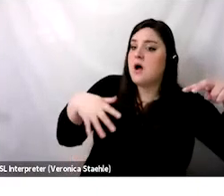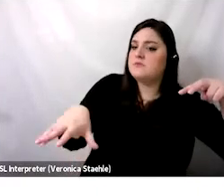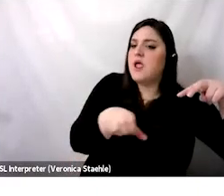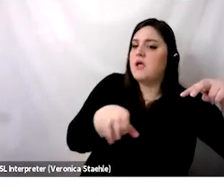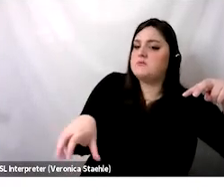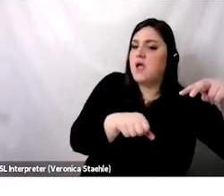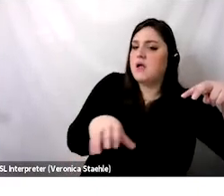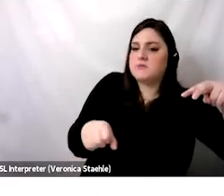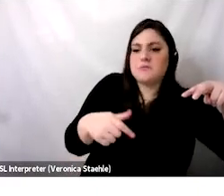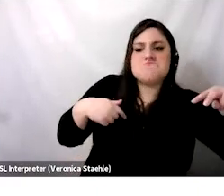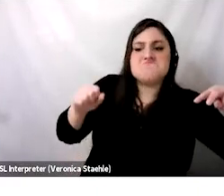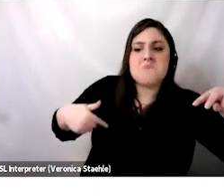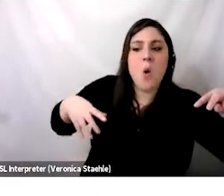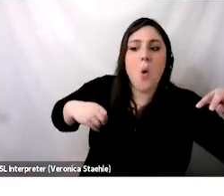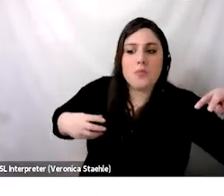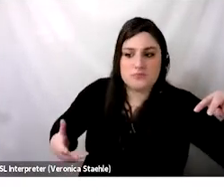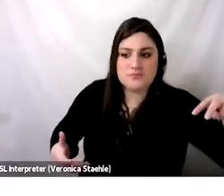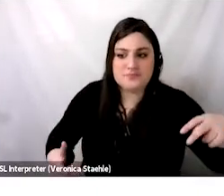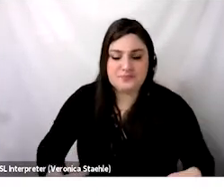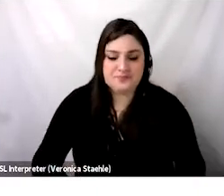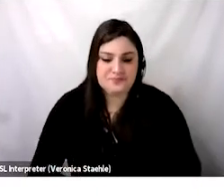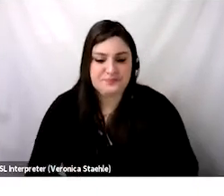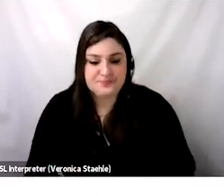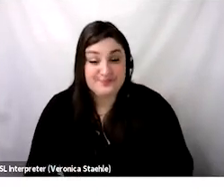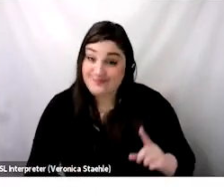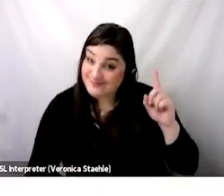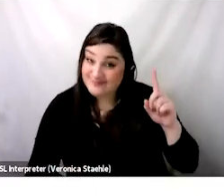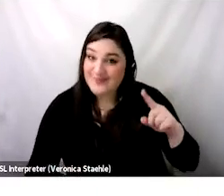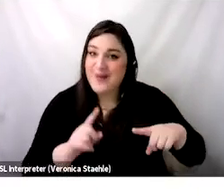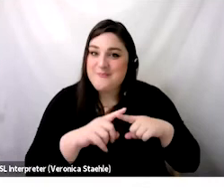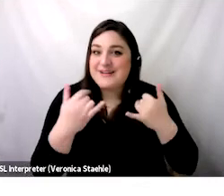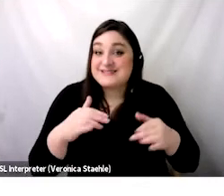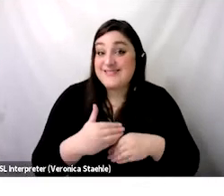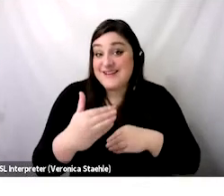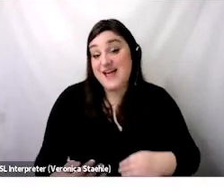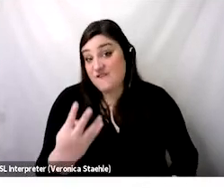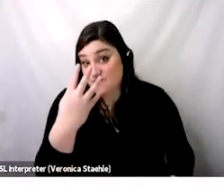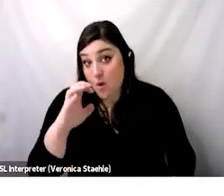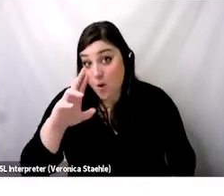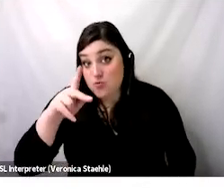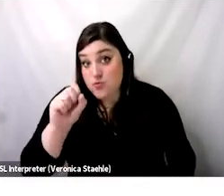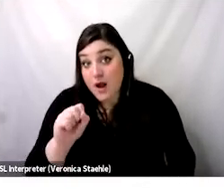But yet, the next 4 crops that I'll show you will change a nation.